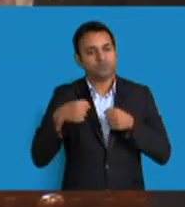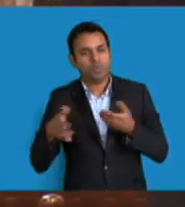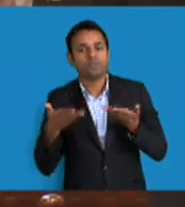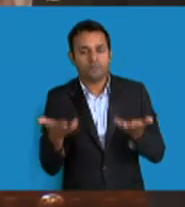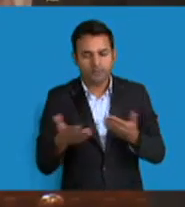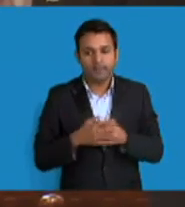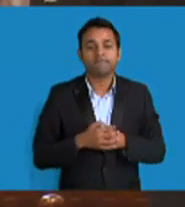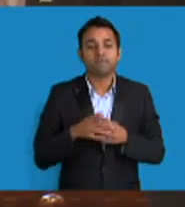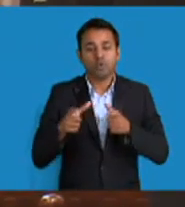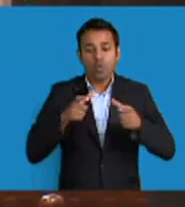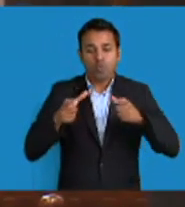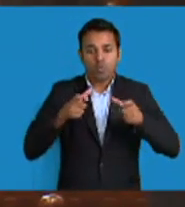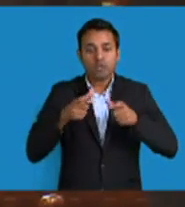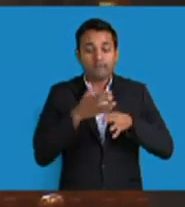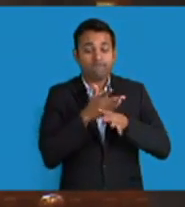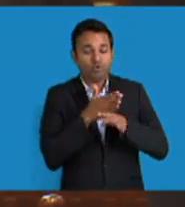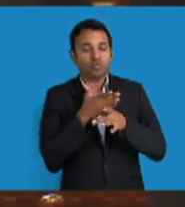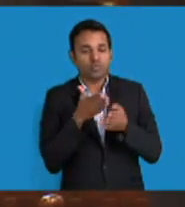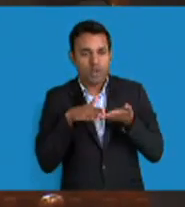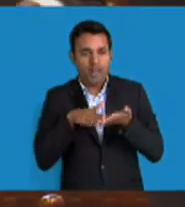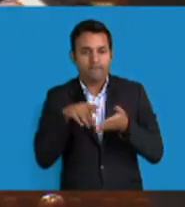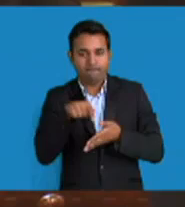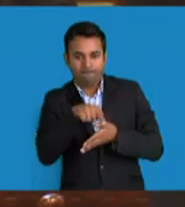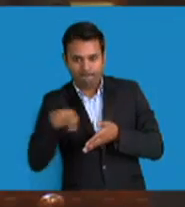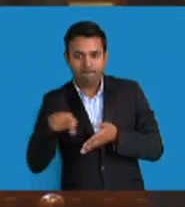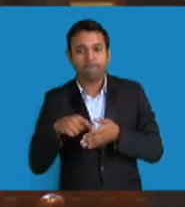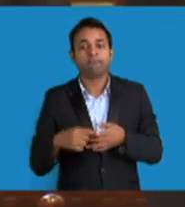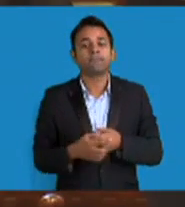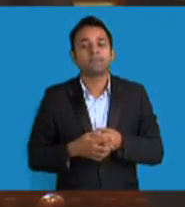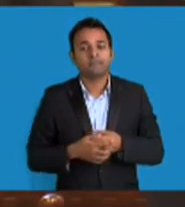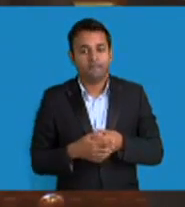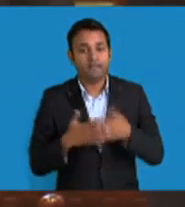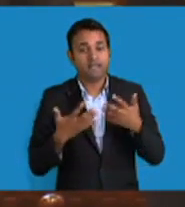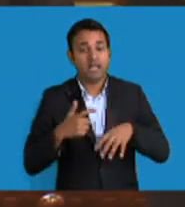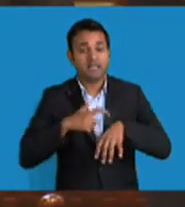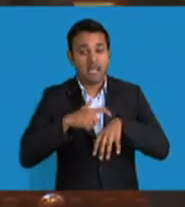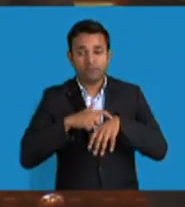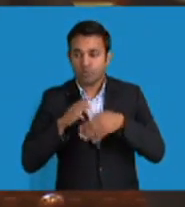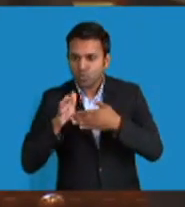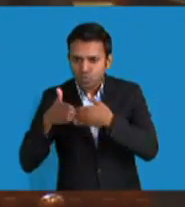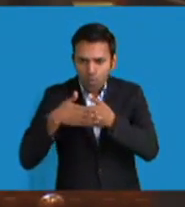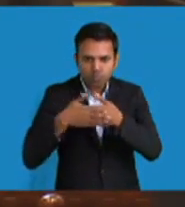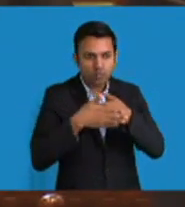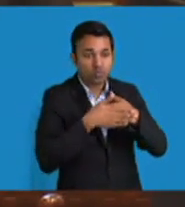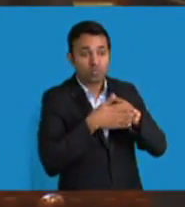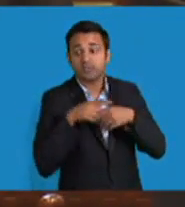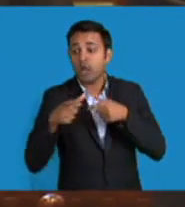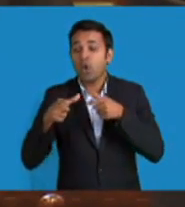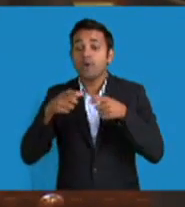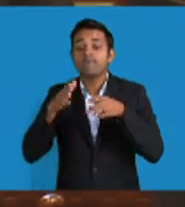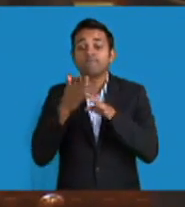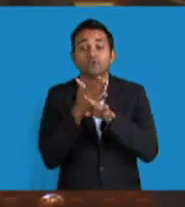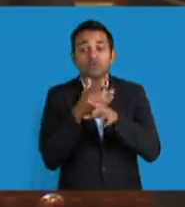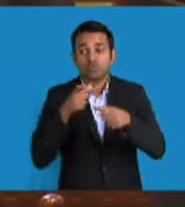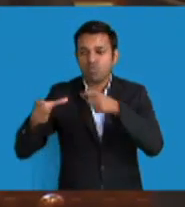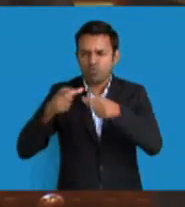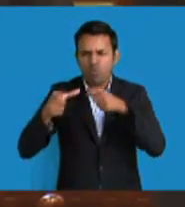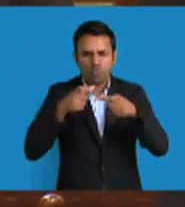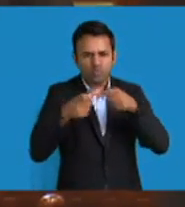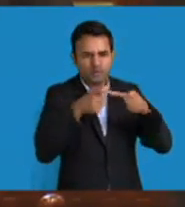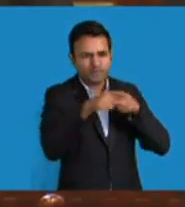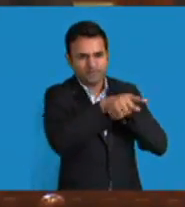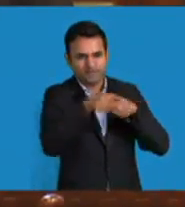to seasonal closures during spawning season, will be the seasonal ban on harvesting of beach demur. This will